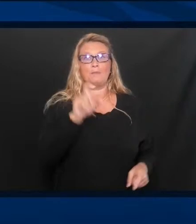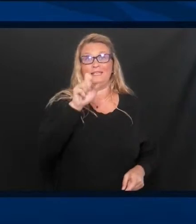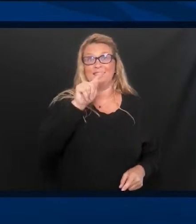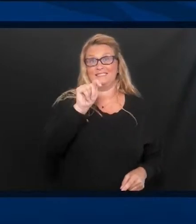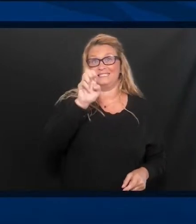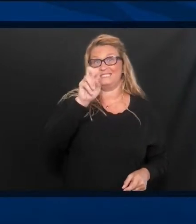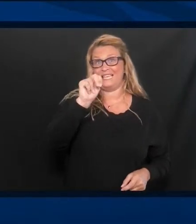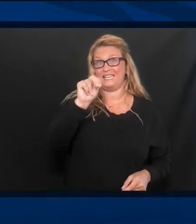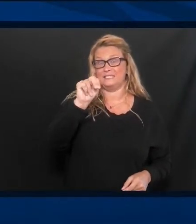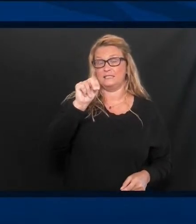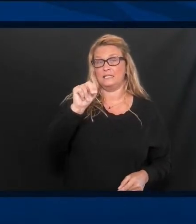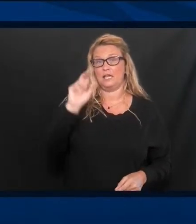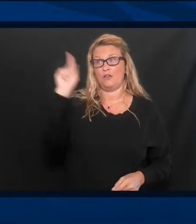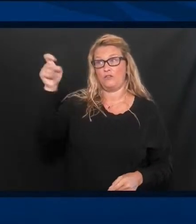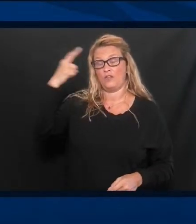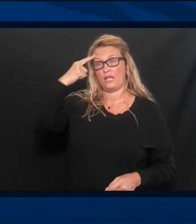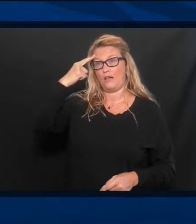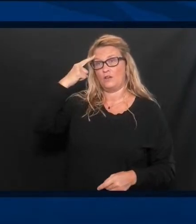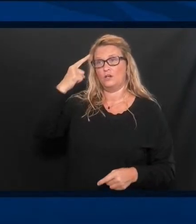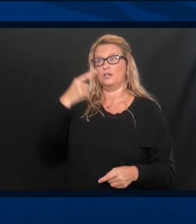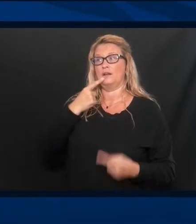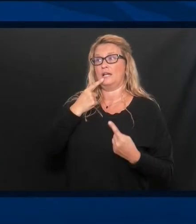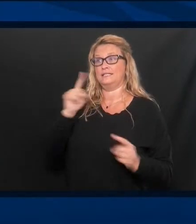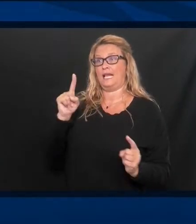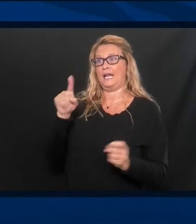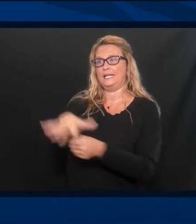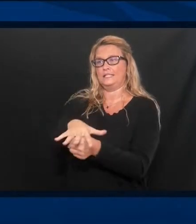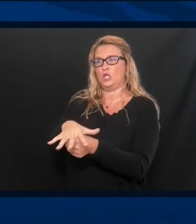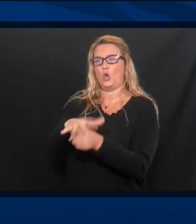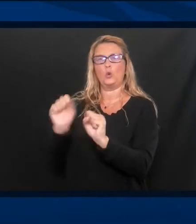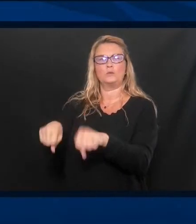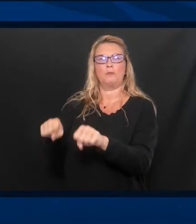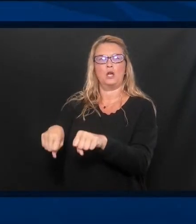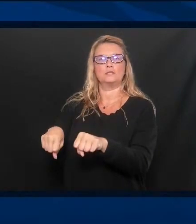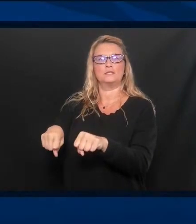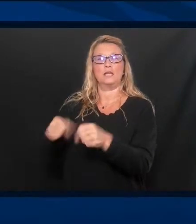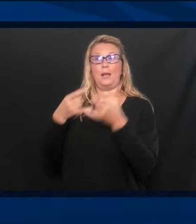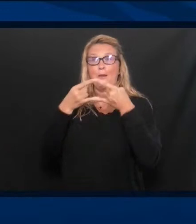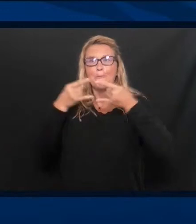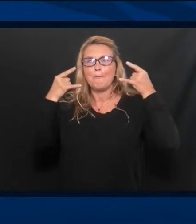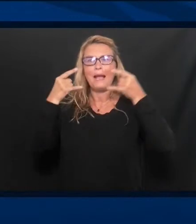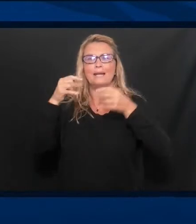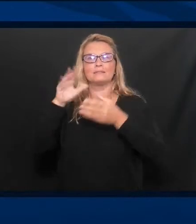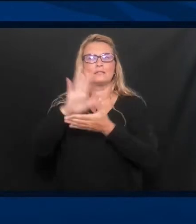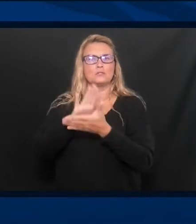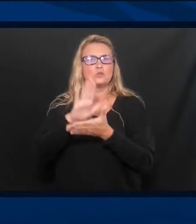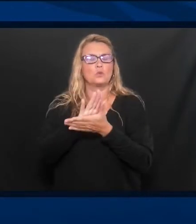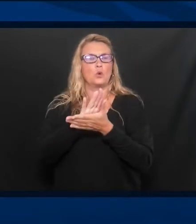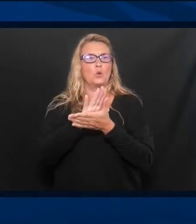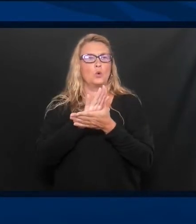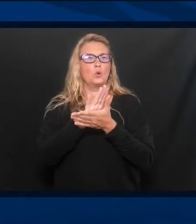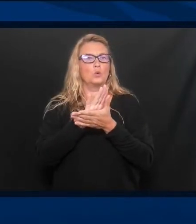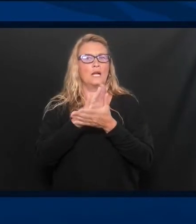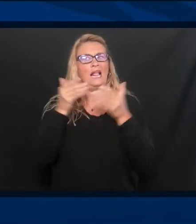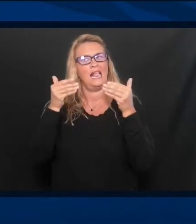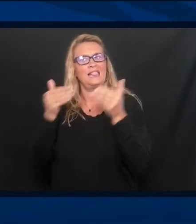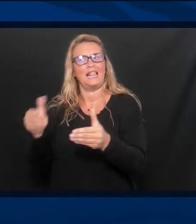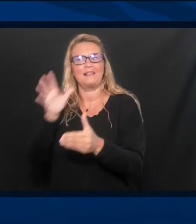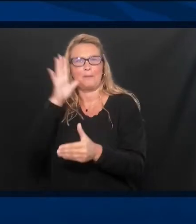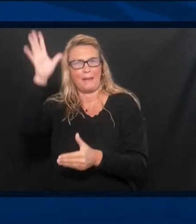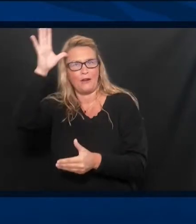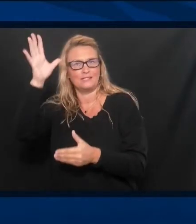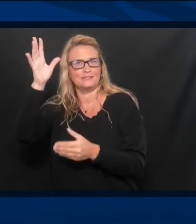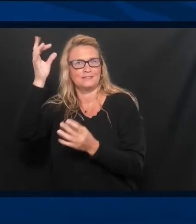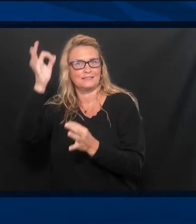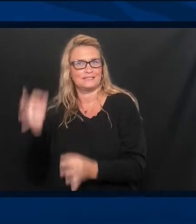said it's going to be as local as possible, because regarding masks in schools, he was going to let parents decide. And